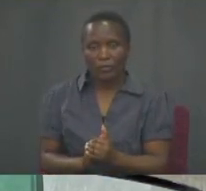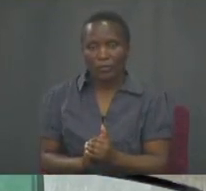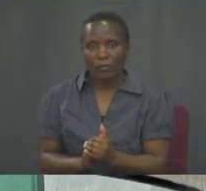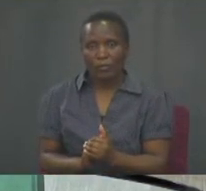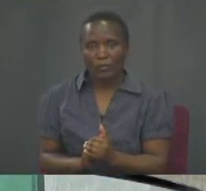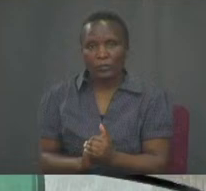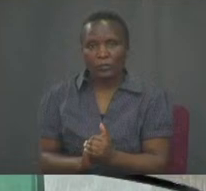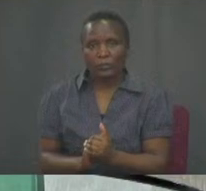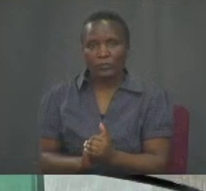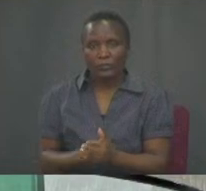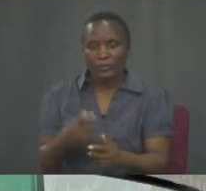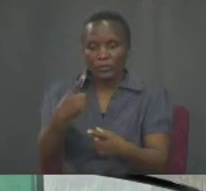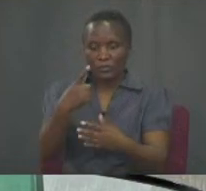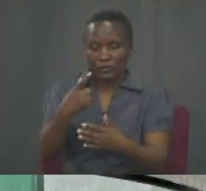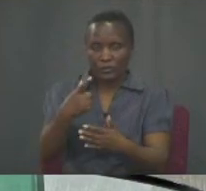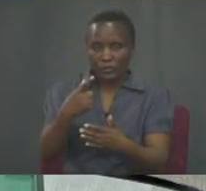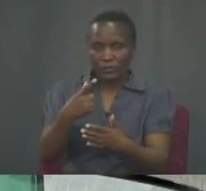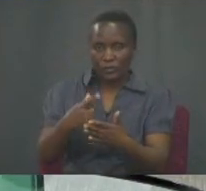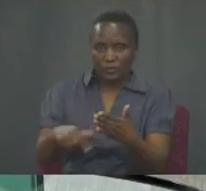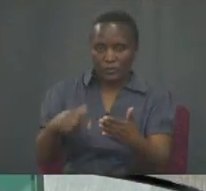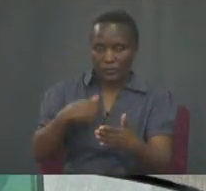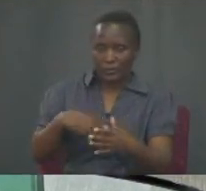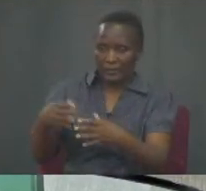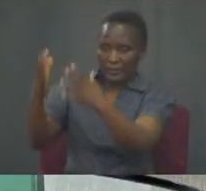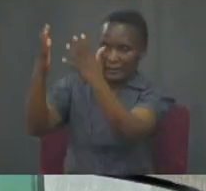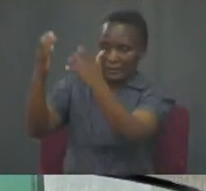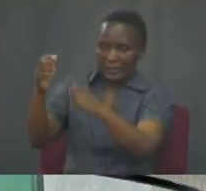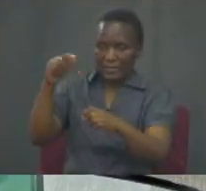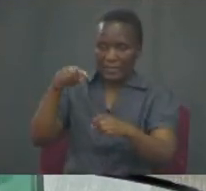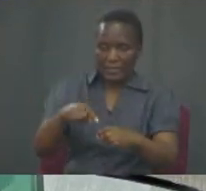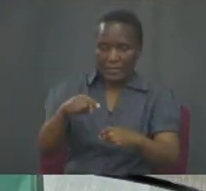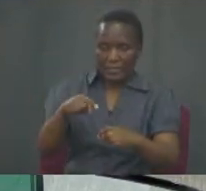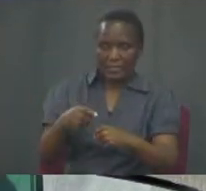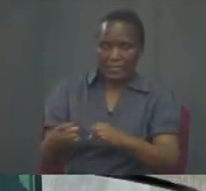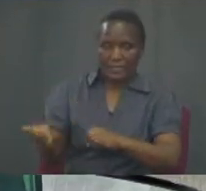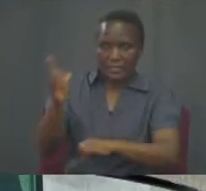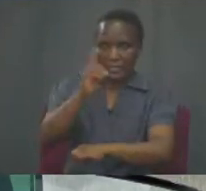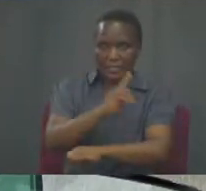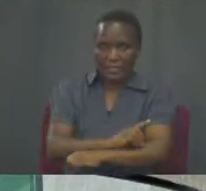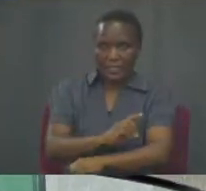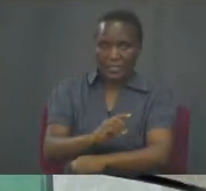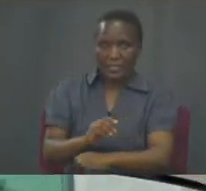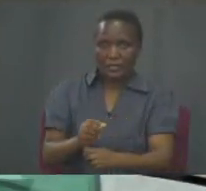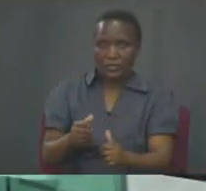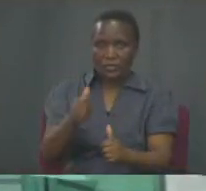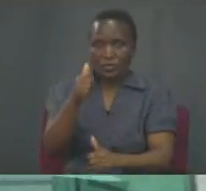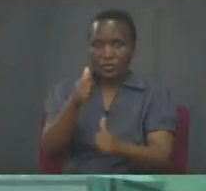What I expect is this is the day in which the Lord will,